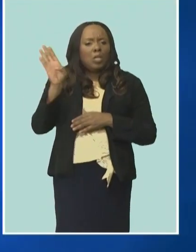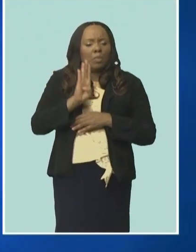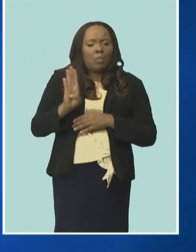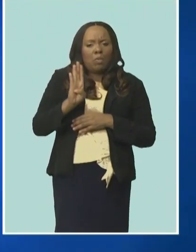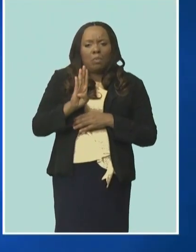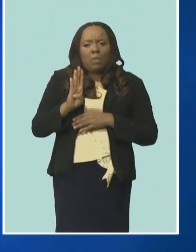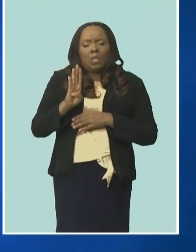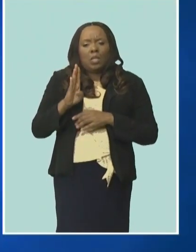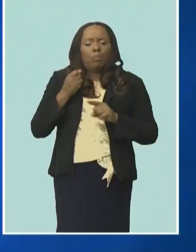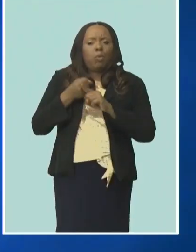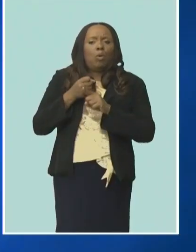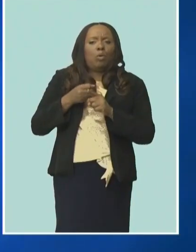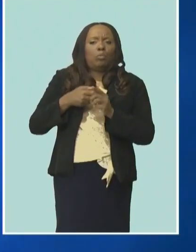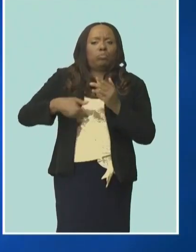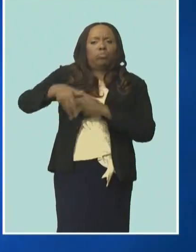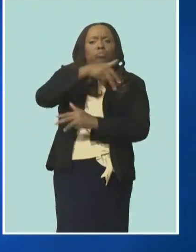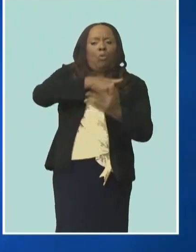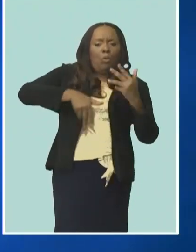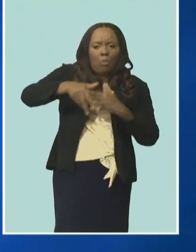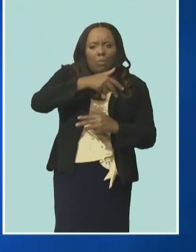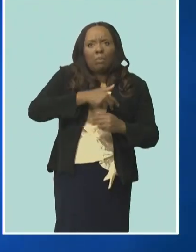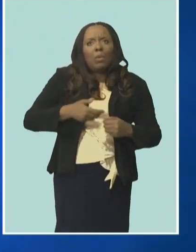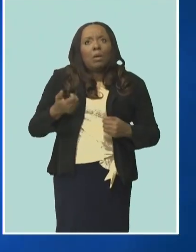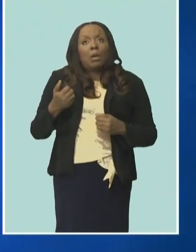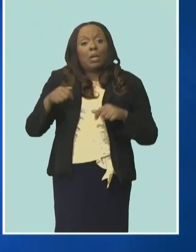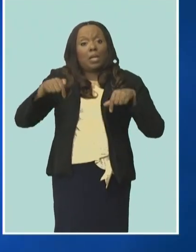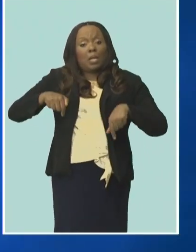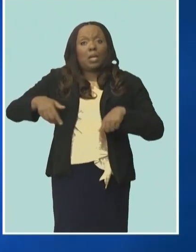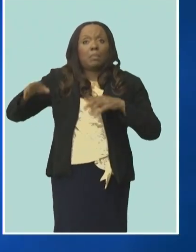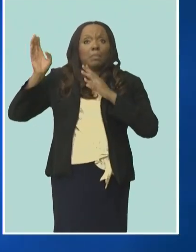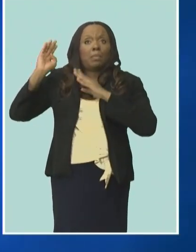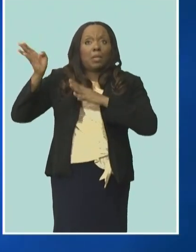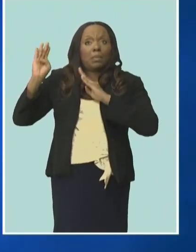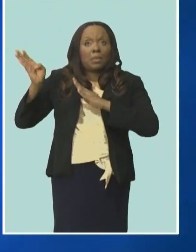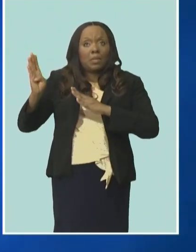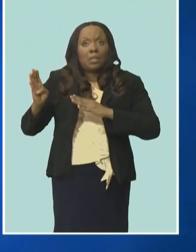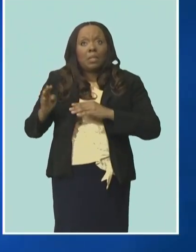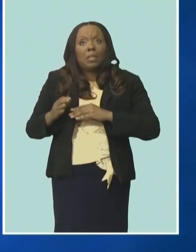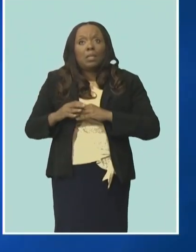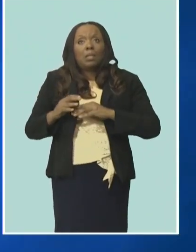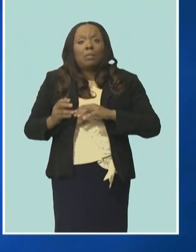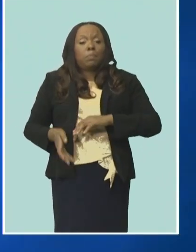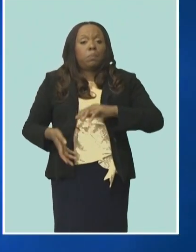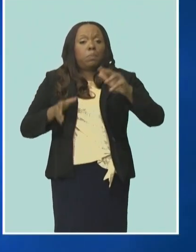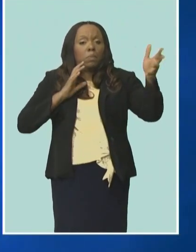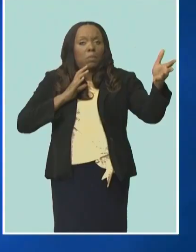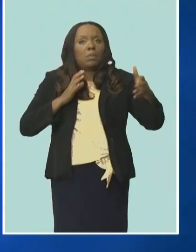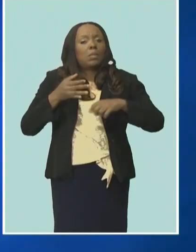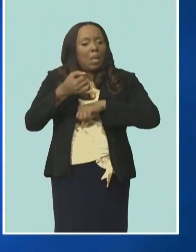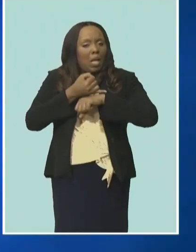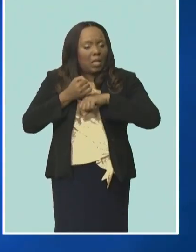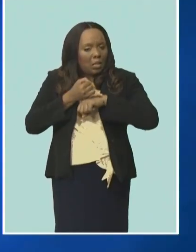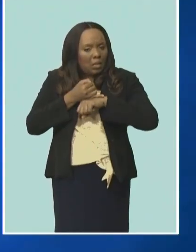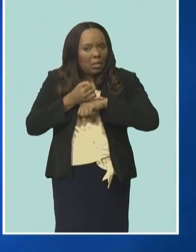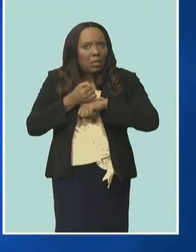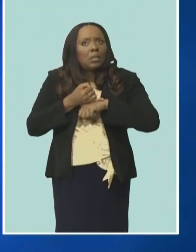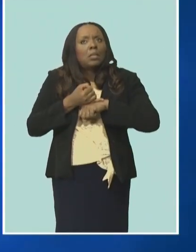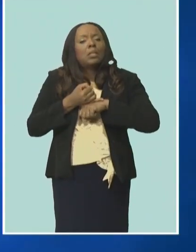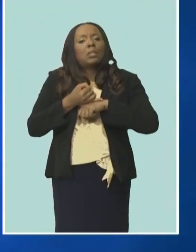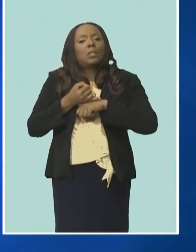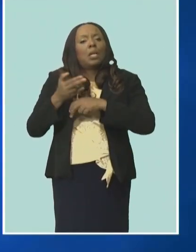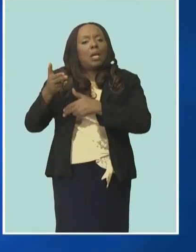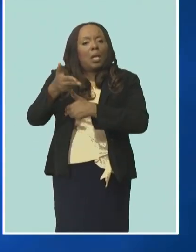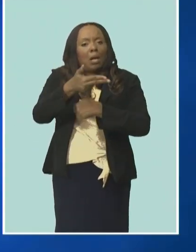surprise, or even right here, ma'am, in the Commonwealth of the Bahamas that saw great devastation towards some of its islands because of the passage